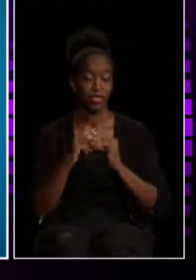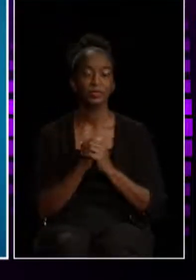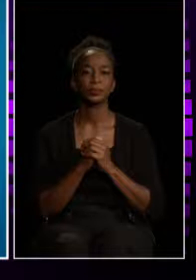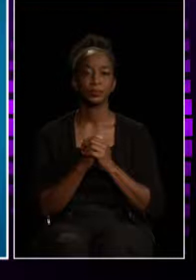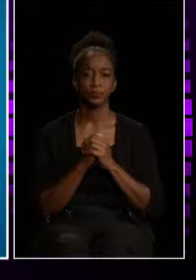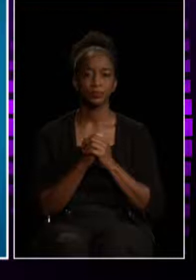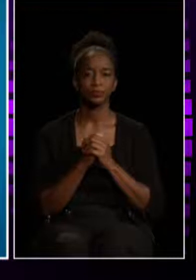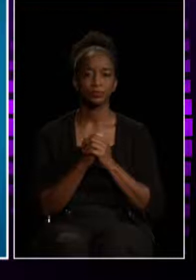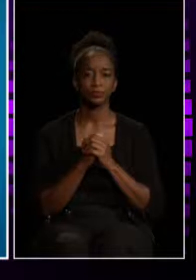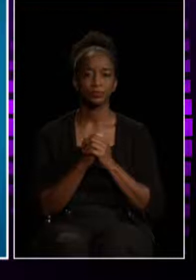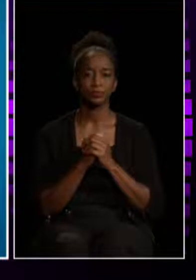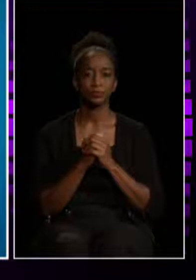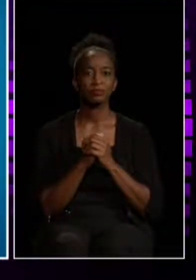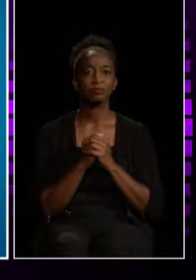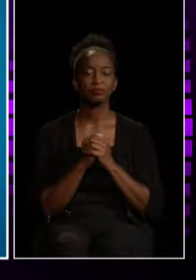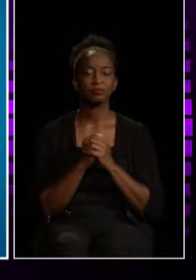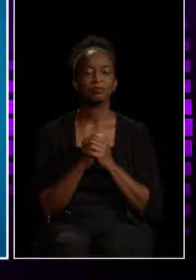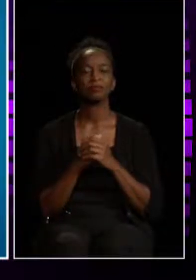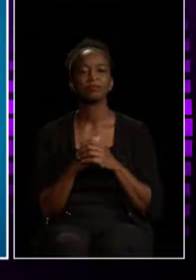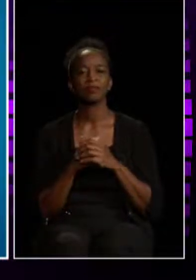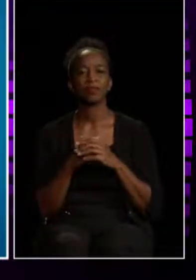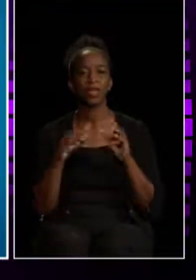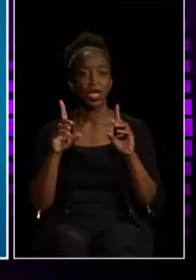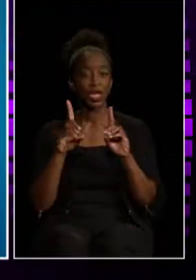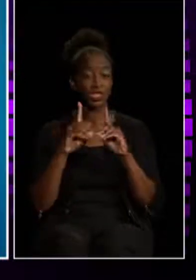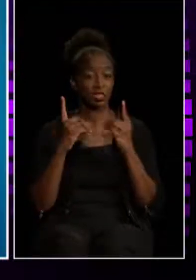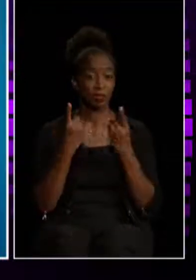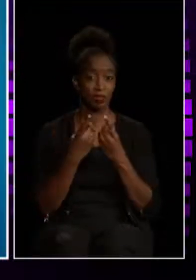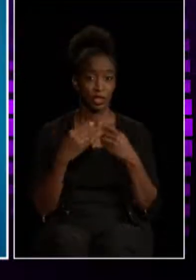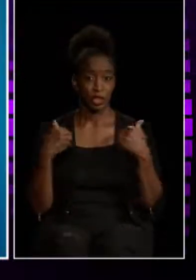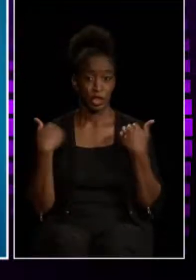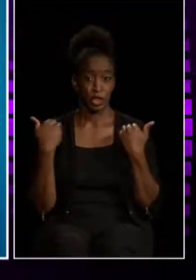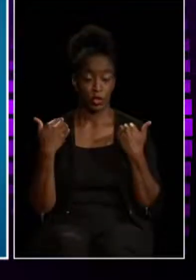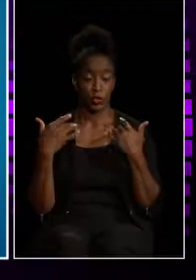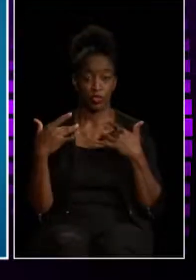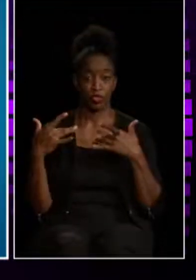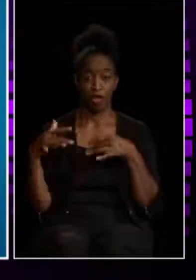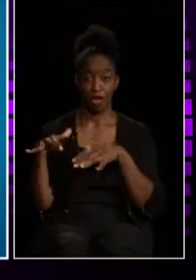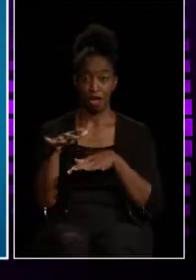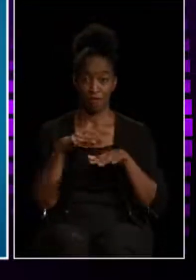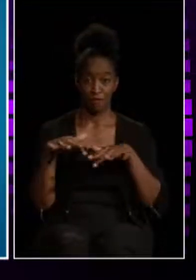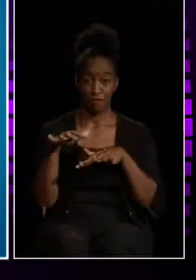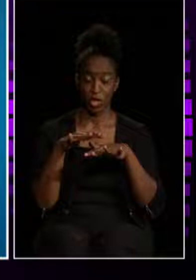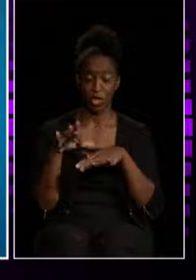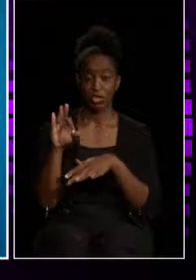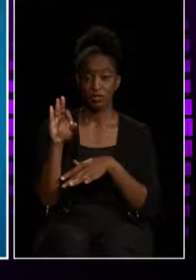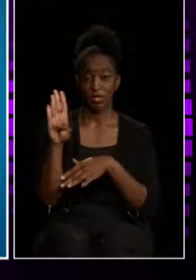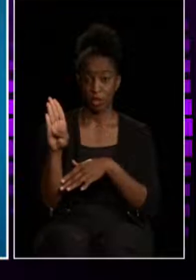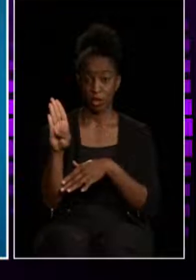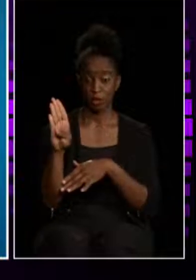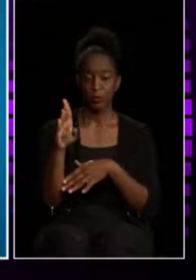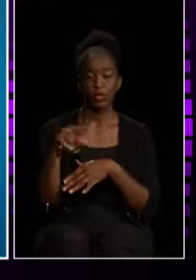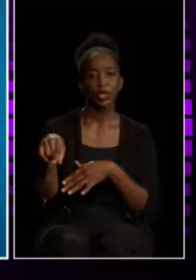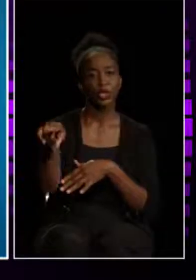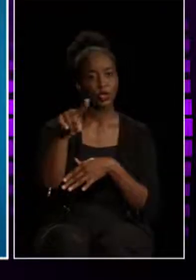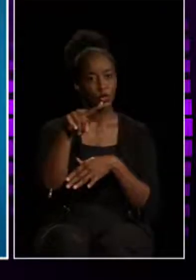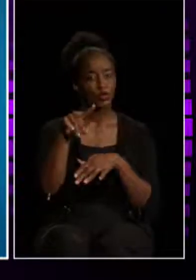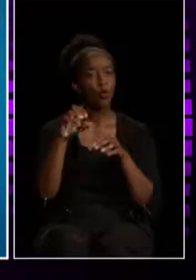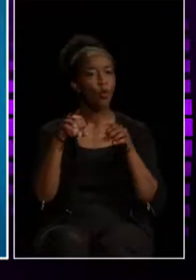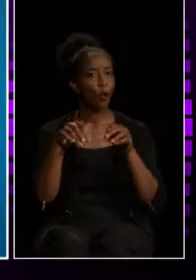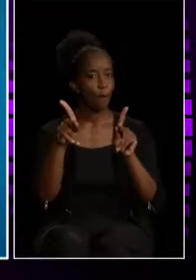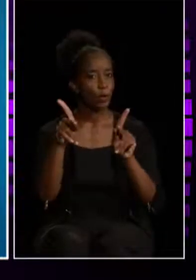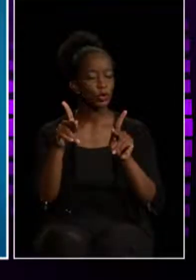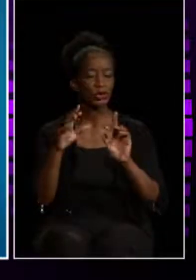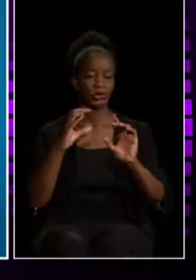the Division of Youth Affairs Facebook page, that is where you can like, comment, and share, and the most engaging person in the comment section will